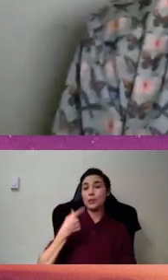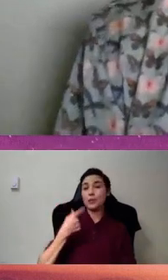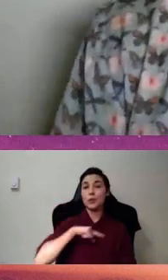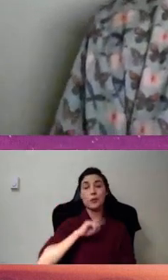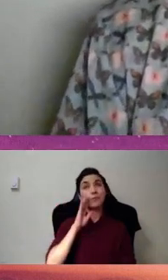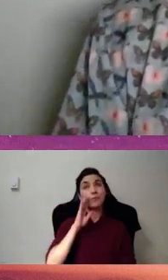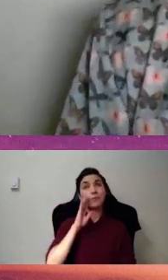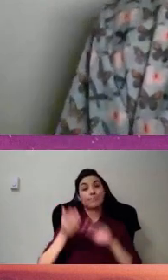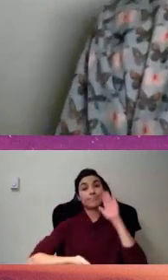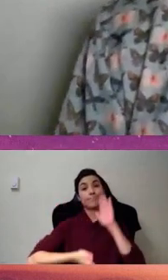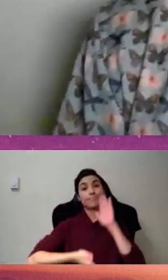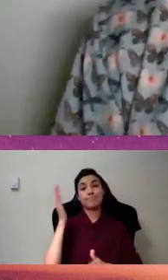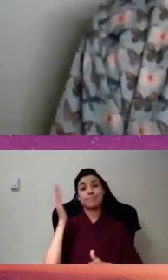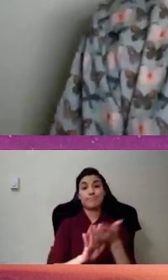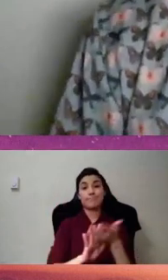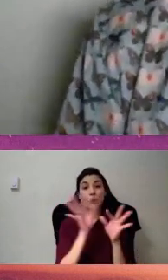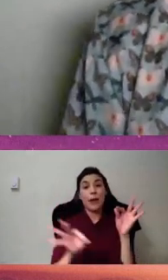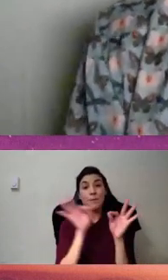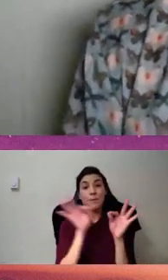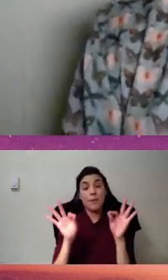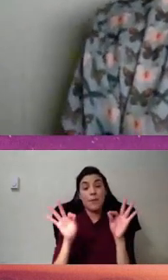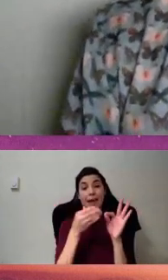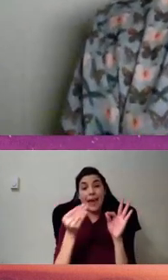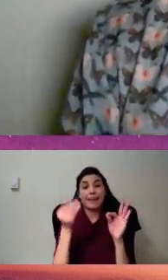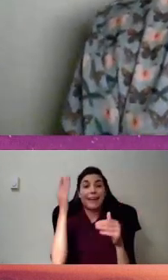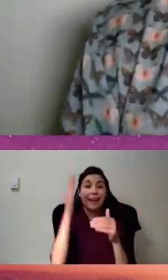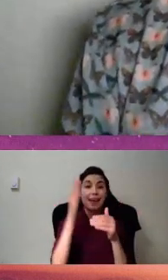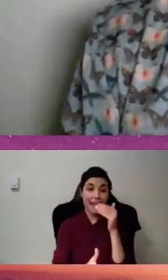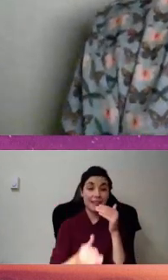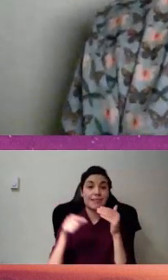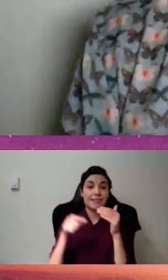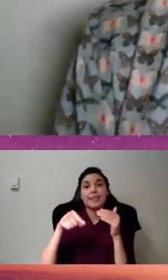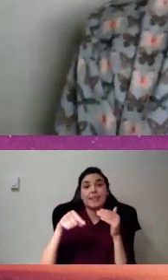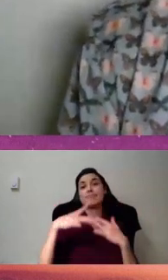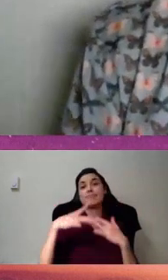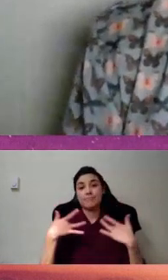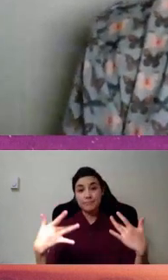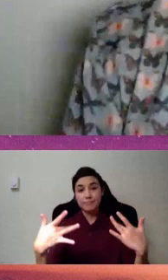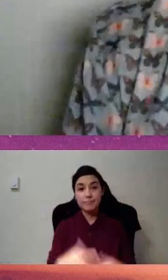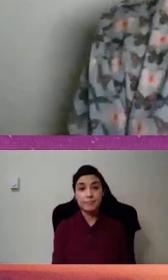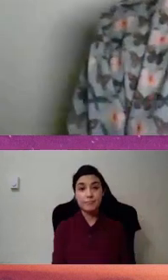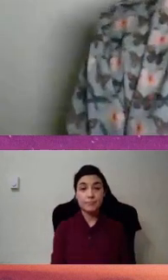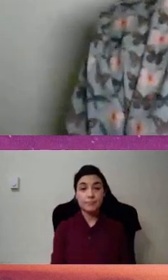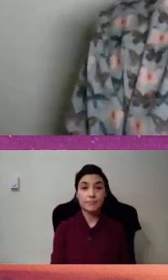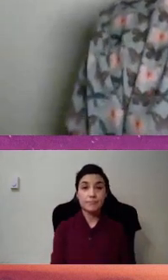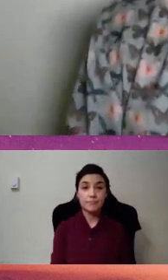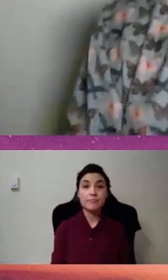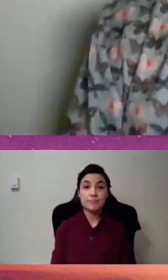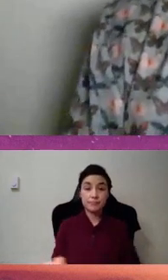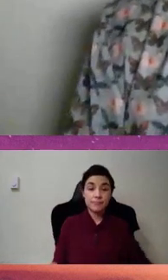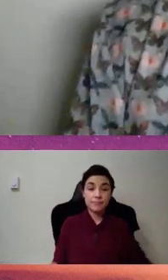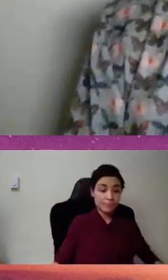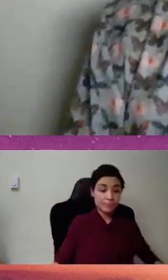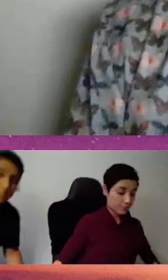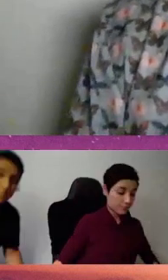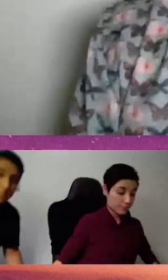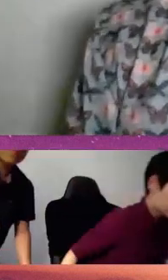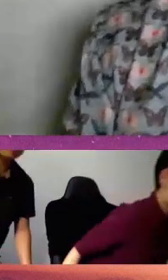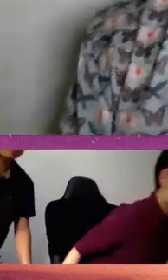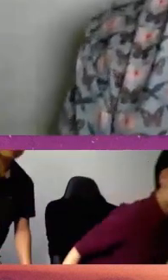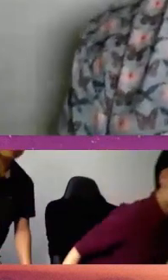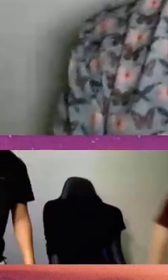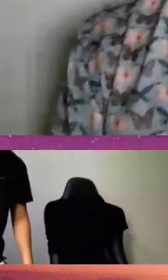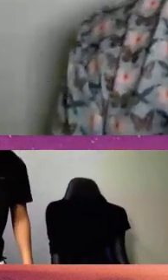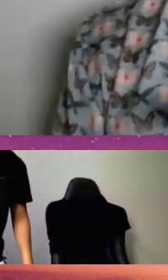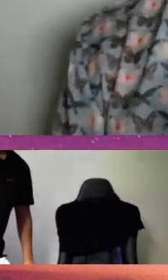our lives. So the question that I have is a follow-up question to some things that have